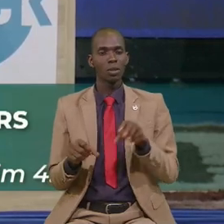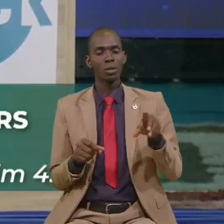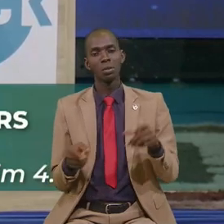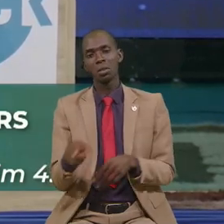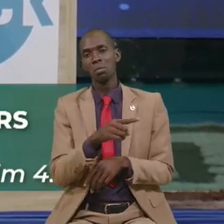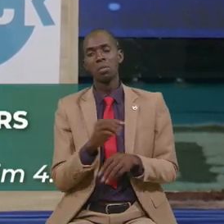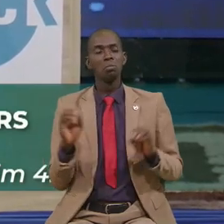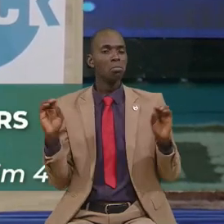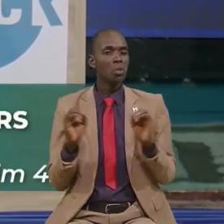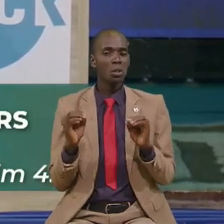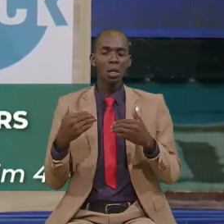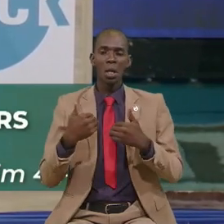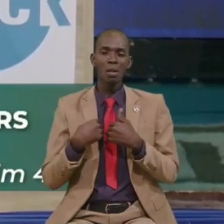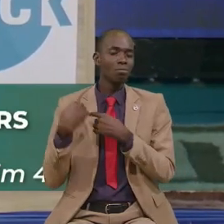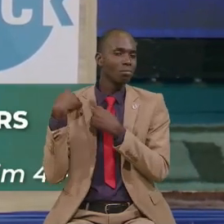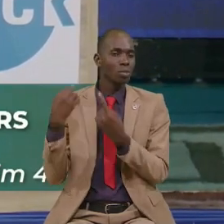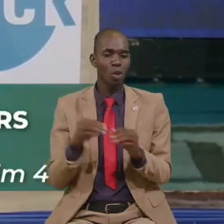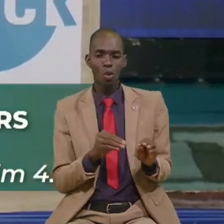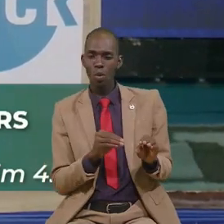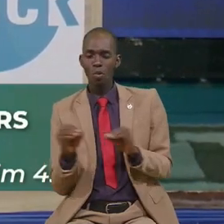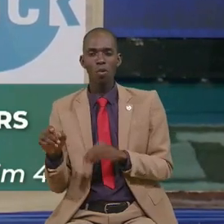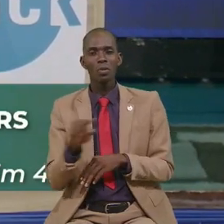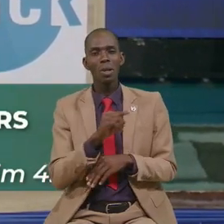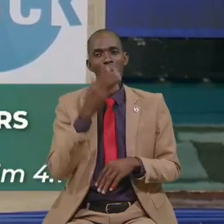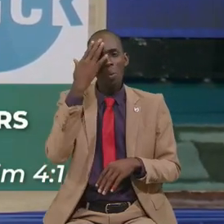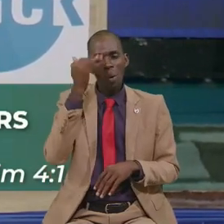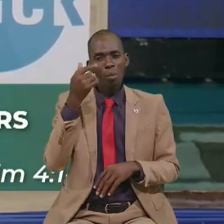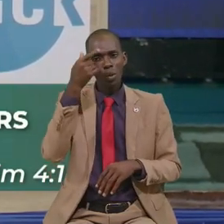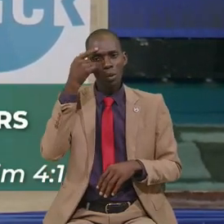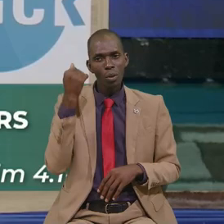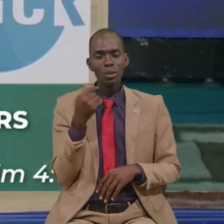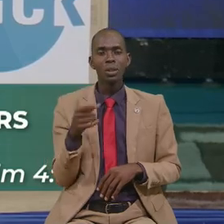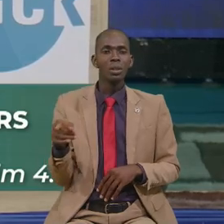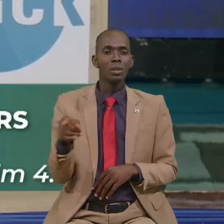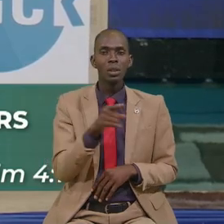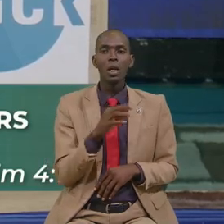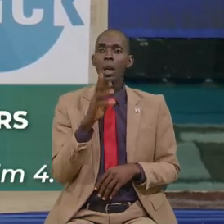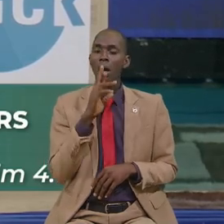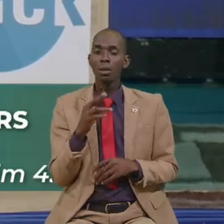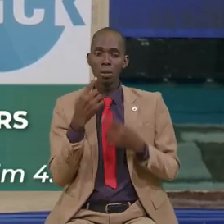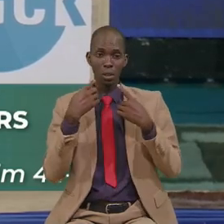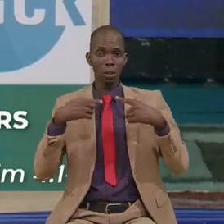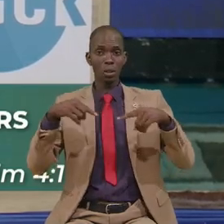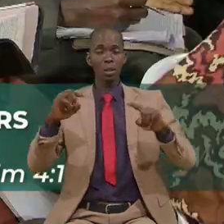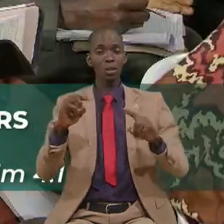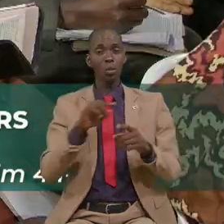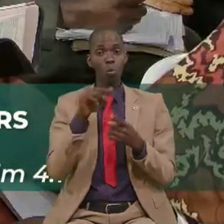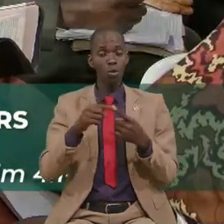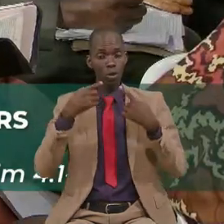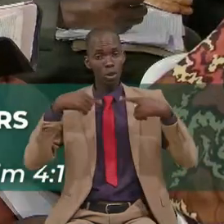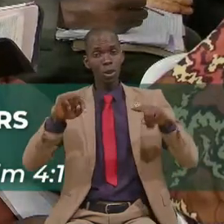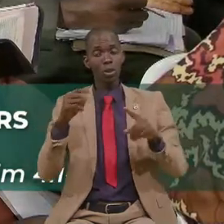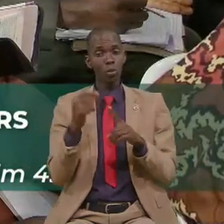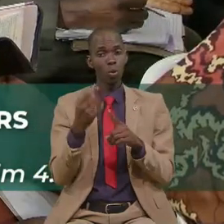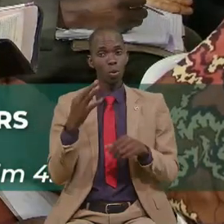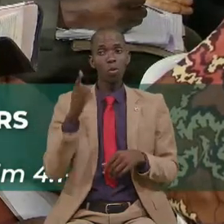them. While you are declaring what God has said you should declare, there will be a shaking. And